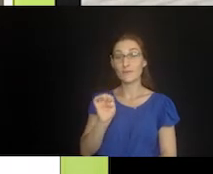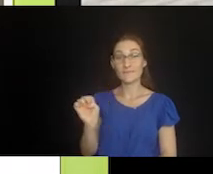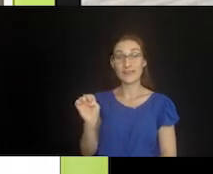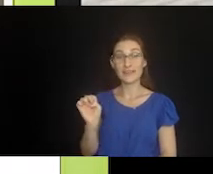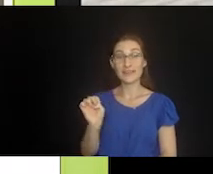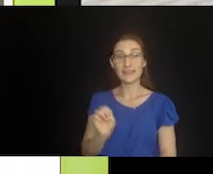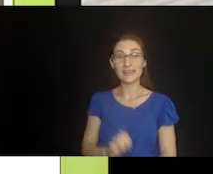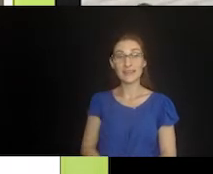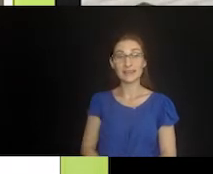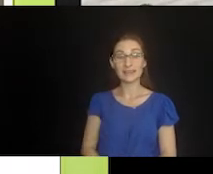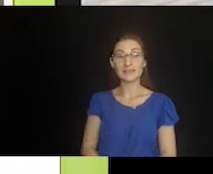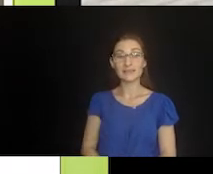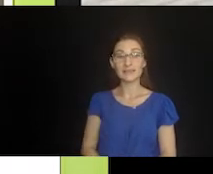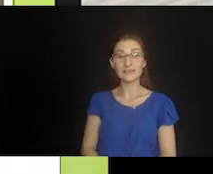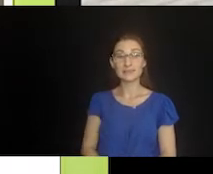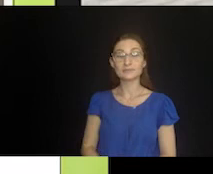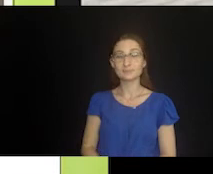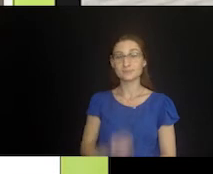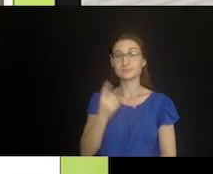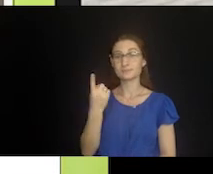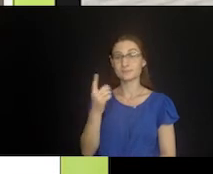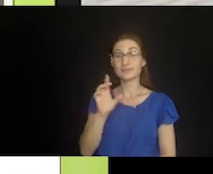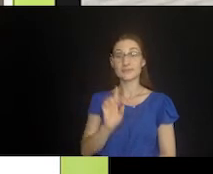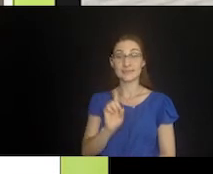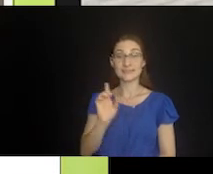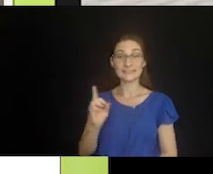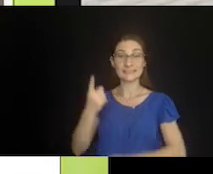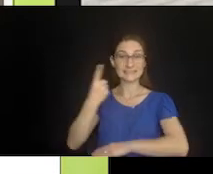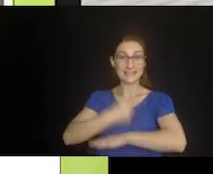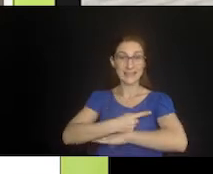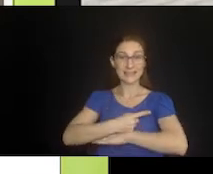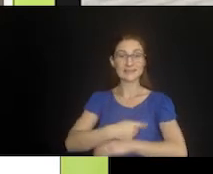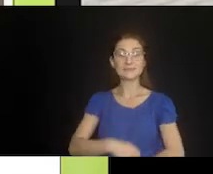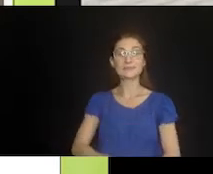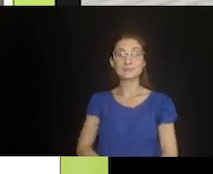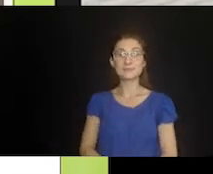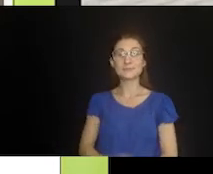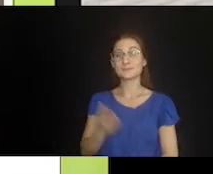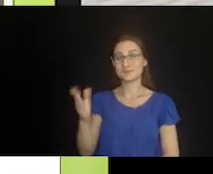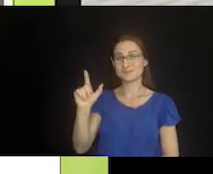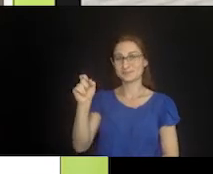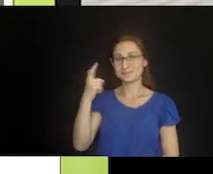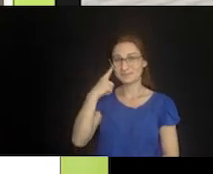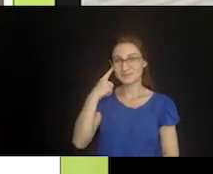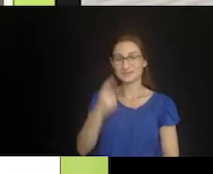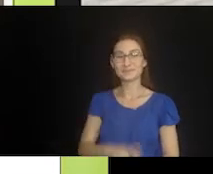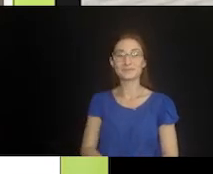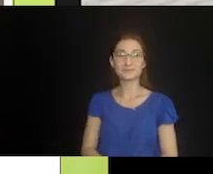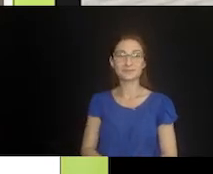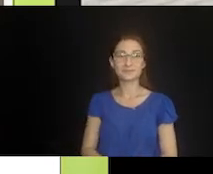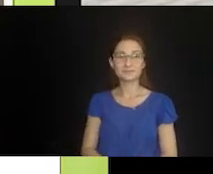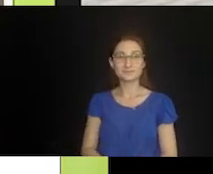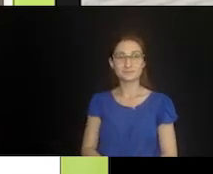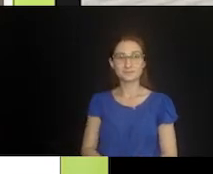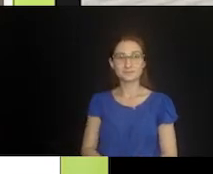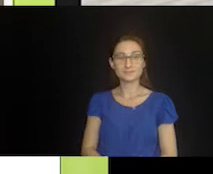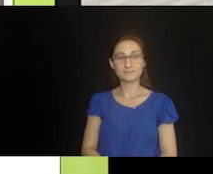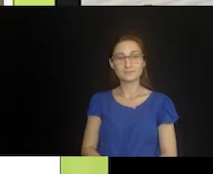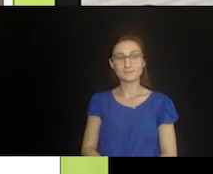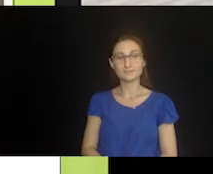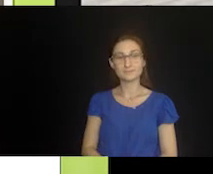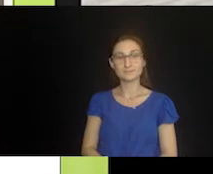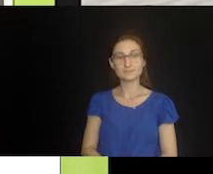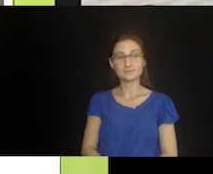This is also Sufi when they came to one of the Developmental Disability Awareness Days at the